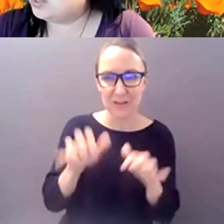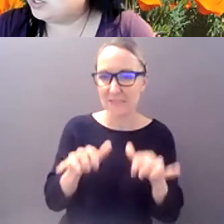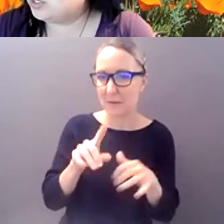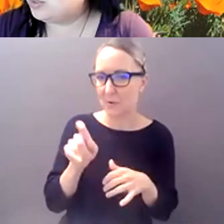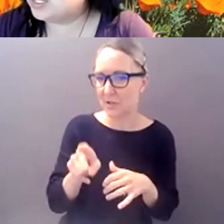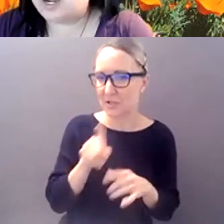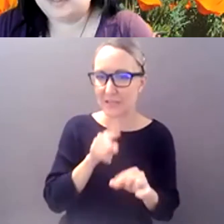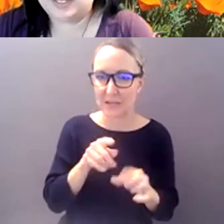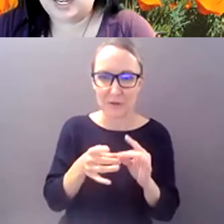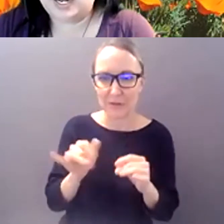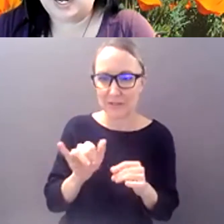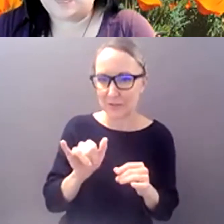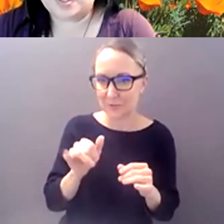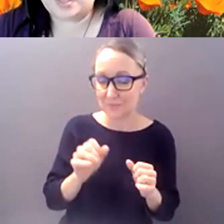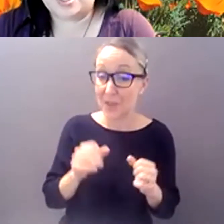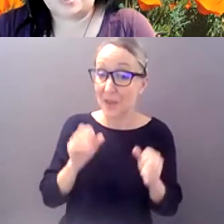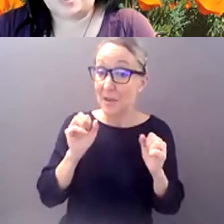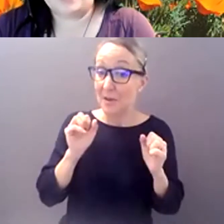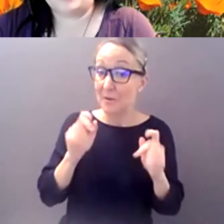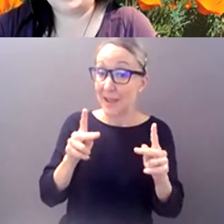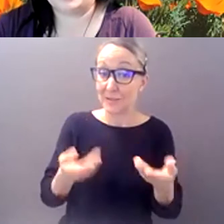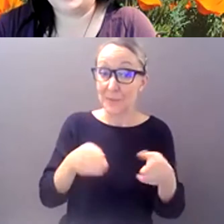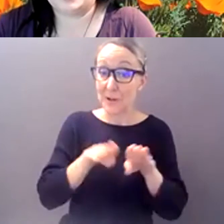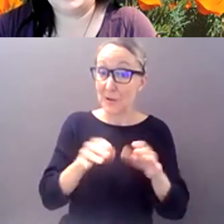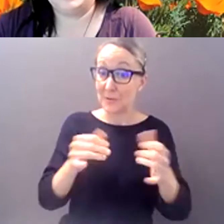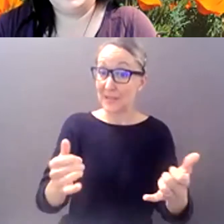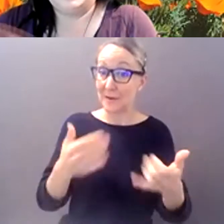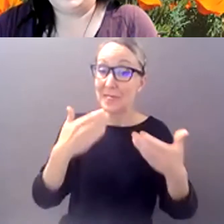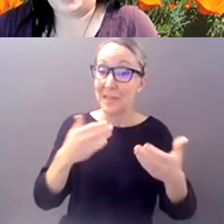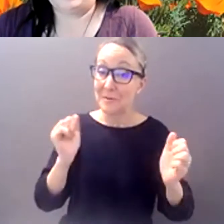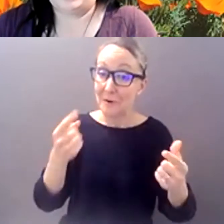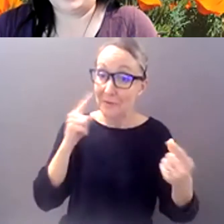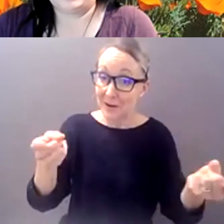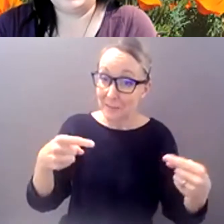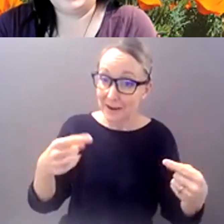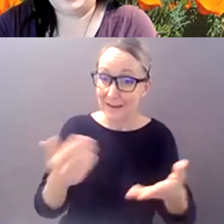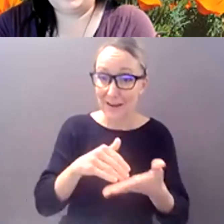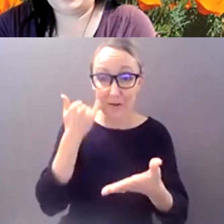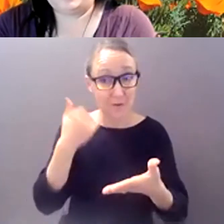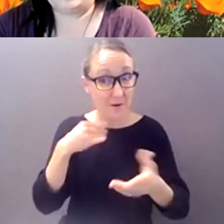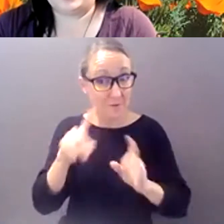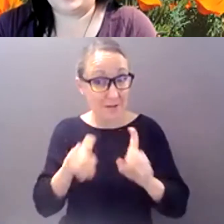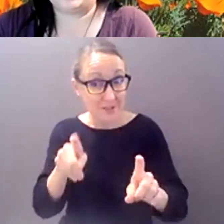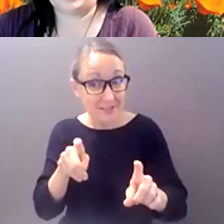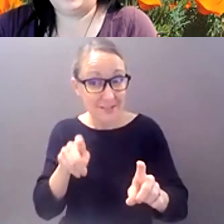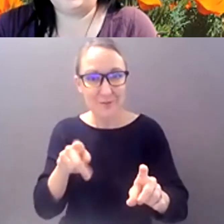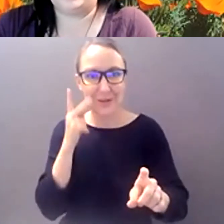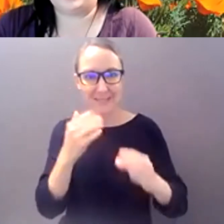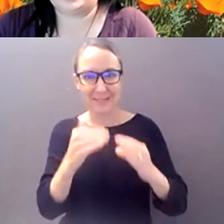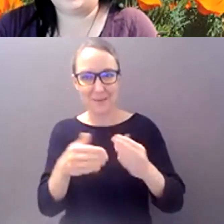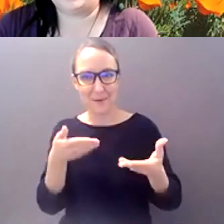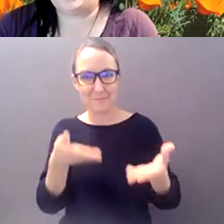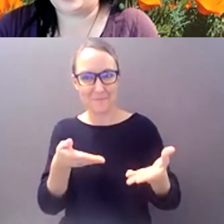I will close it off. Thank you everyone for attending. And again, if you have any questions, there's the email address on the screen.